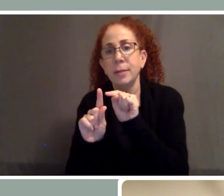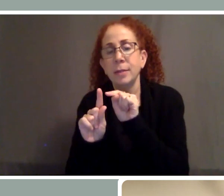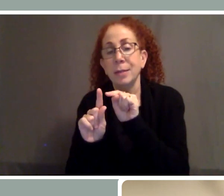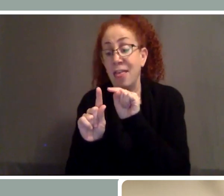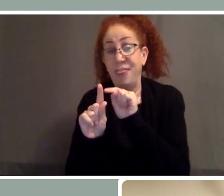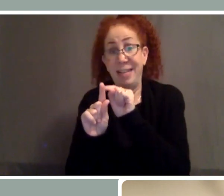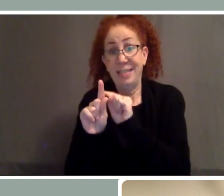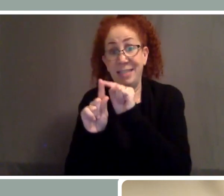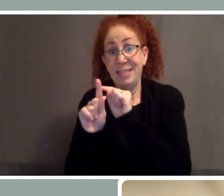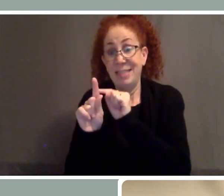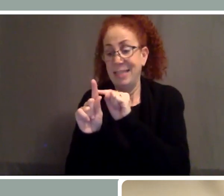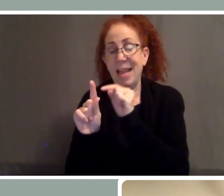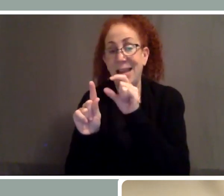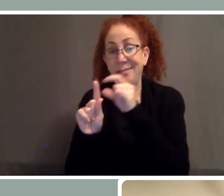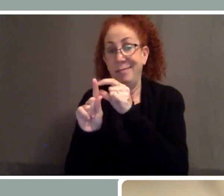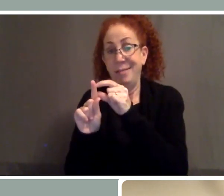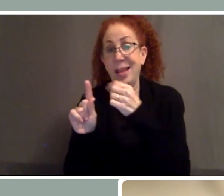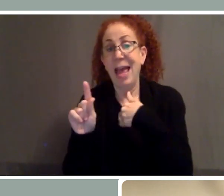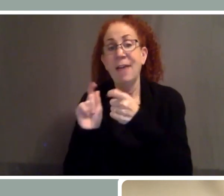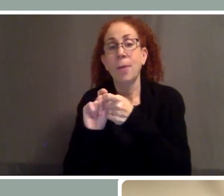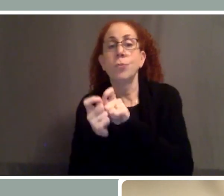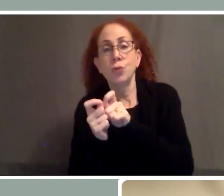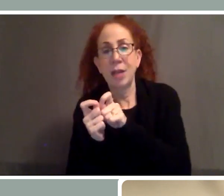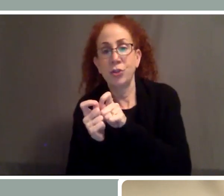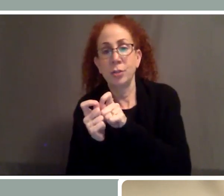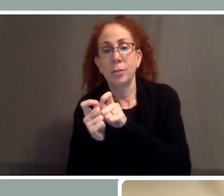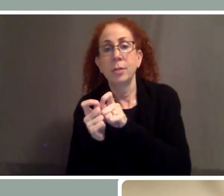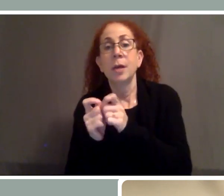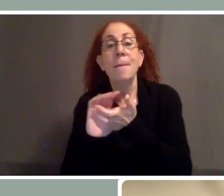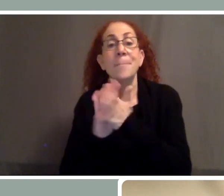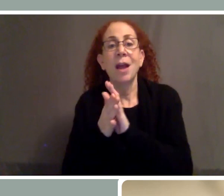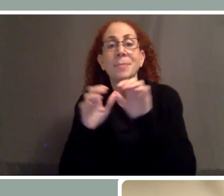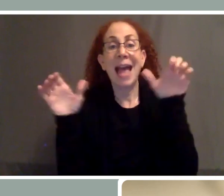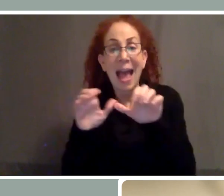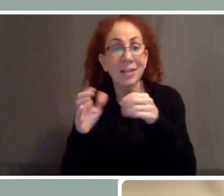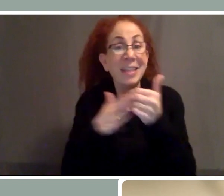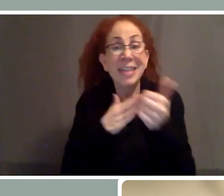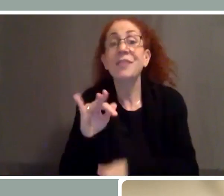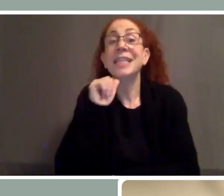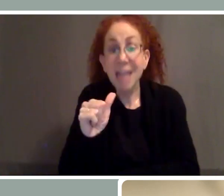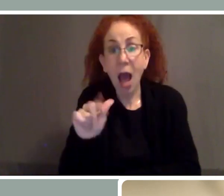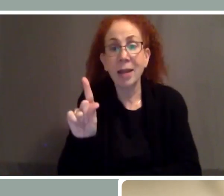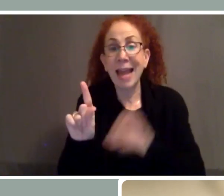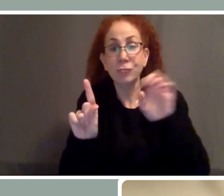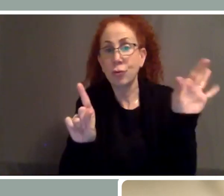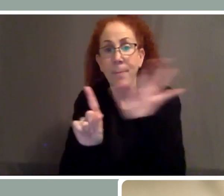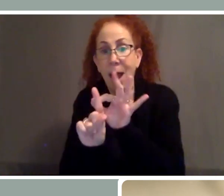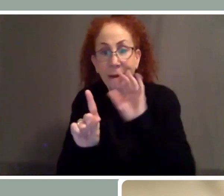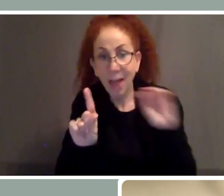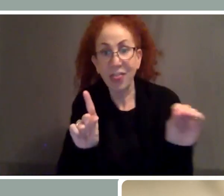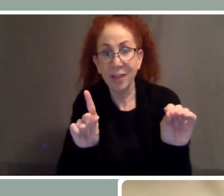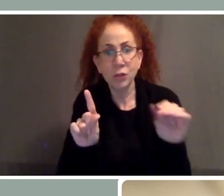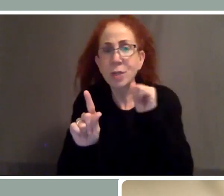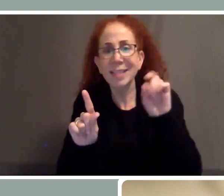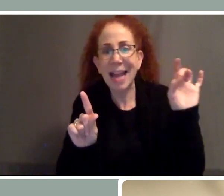that receptor that makes it active even when estrogen isn't binding to it. Okay, so it no longer needs estrogen to turn